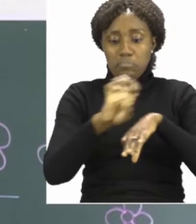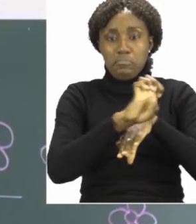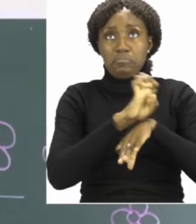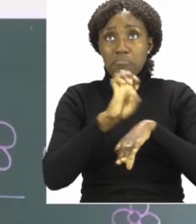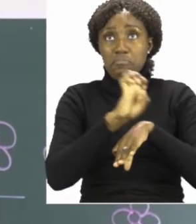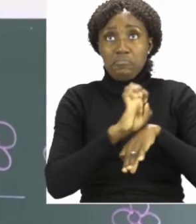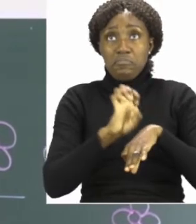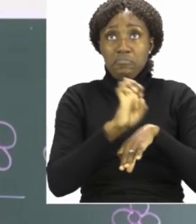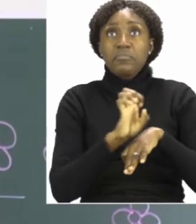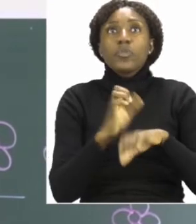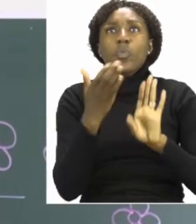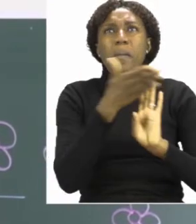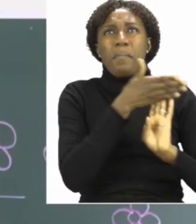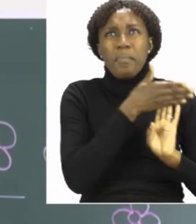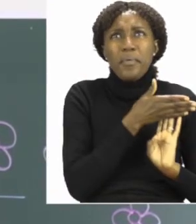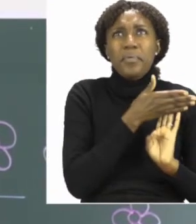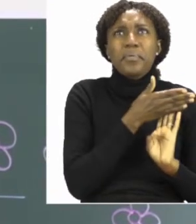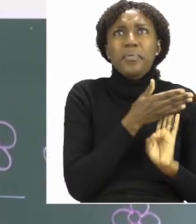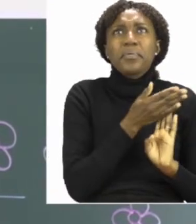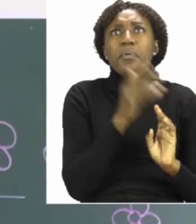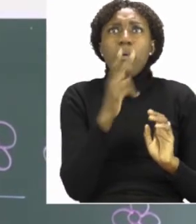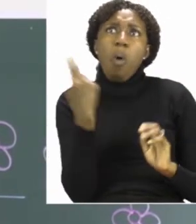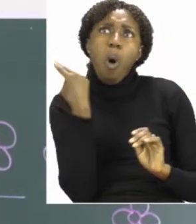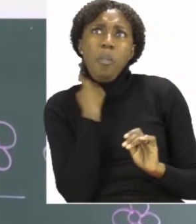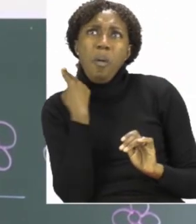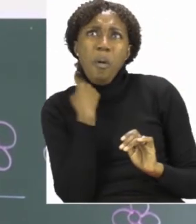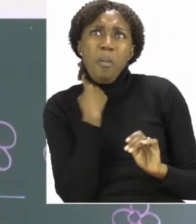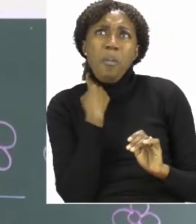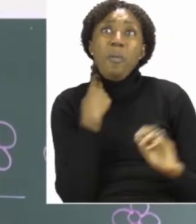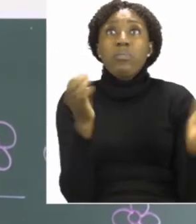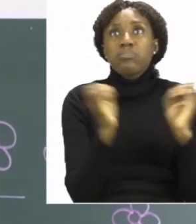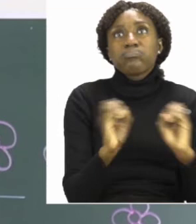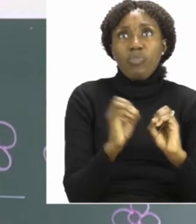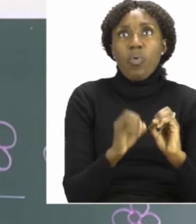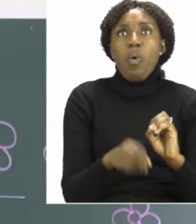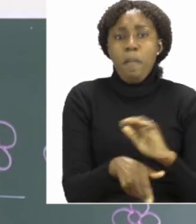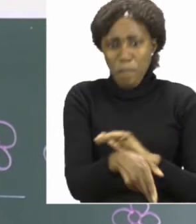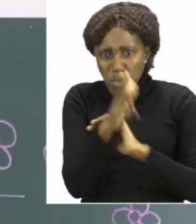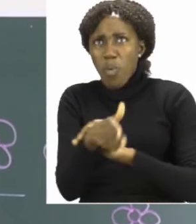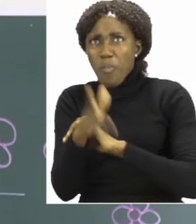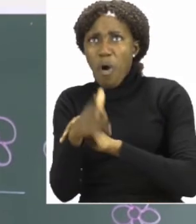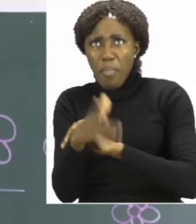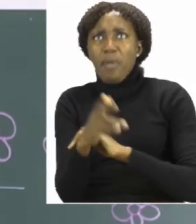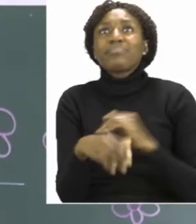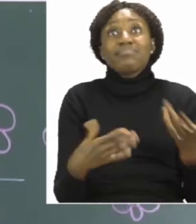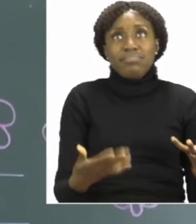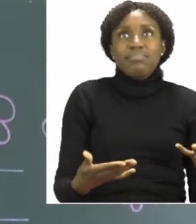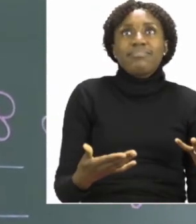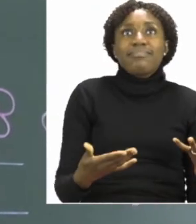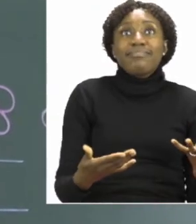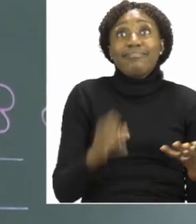that nobody steals their beautiful mane or just kills them for their meat. So, if your